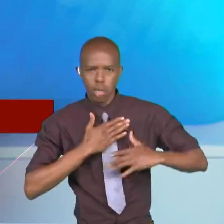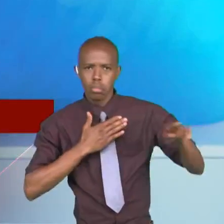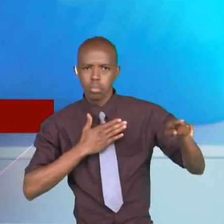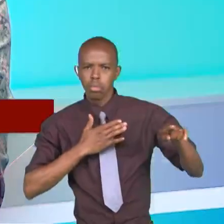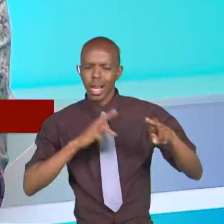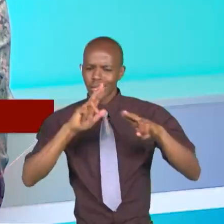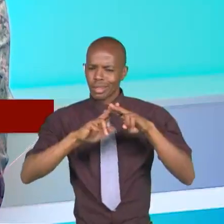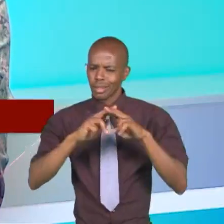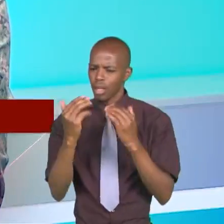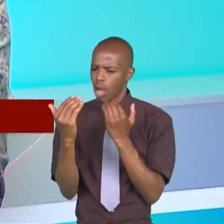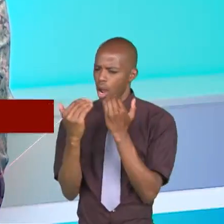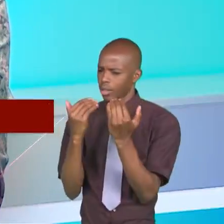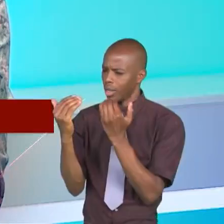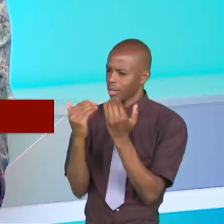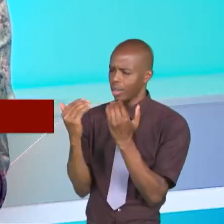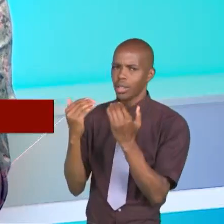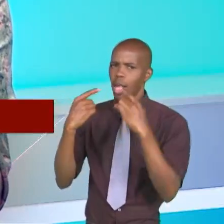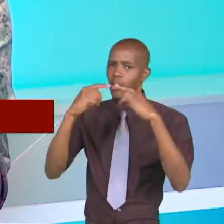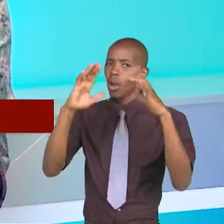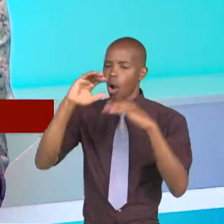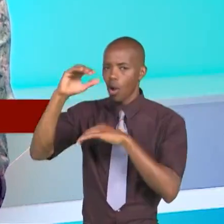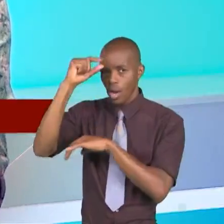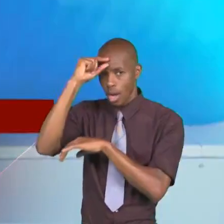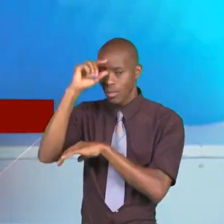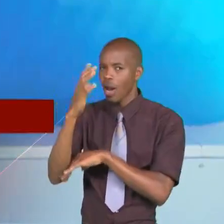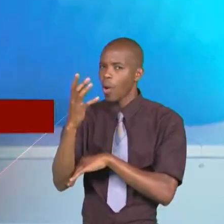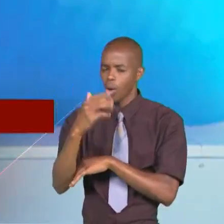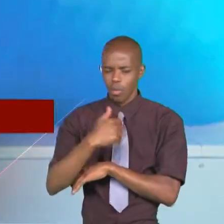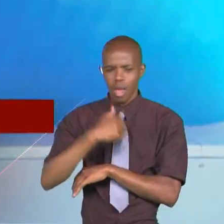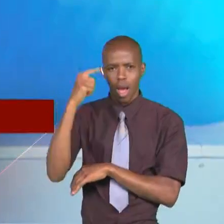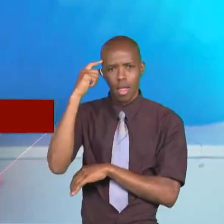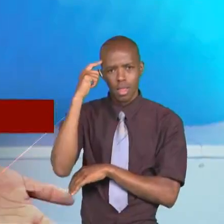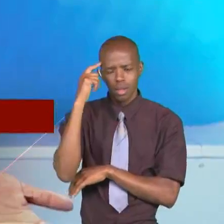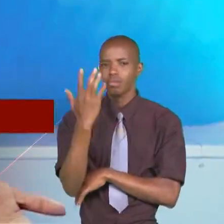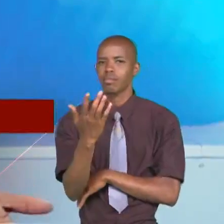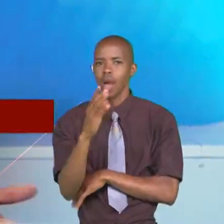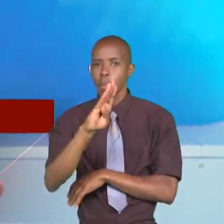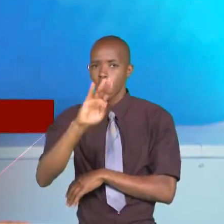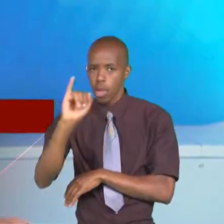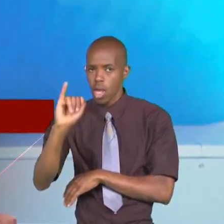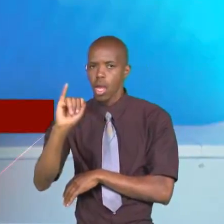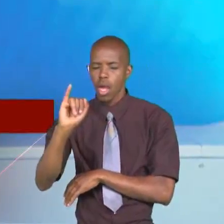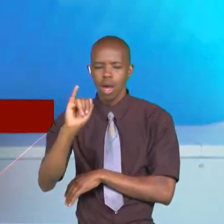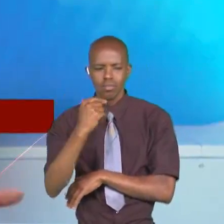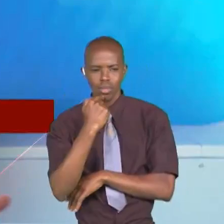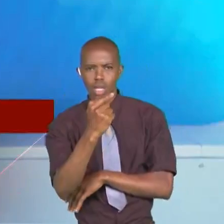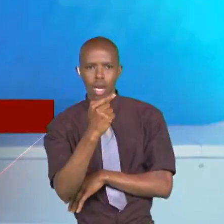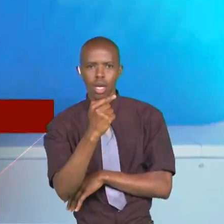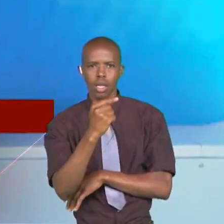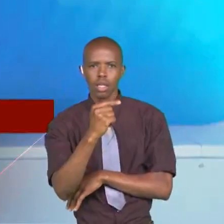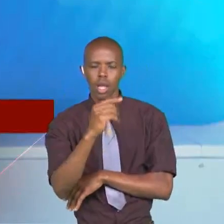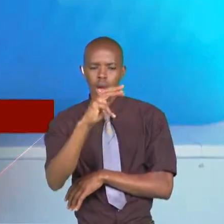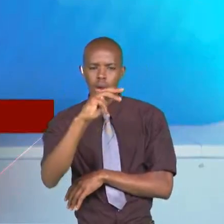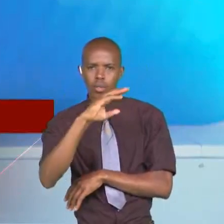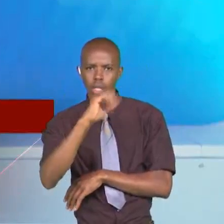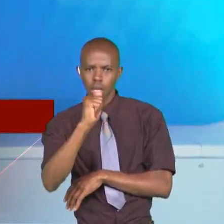ask ourselves how effective is our county government. And I thought, for instance, that, you know, with BBI coming on board and telling us that members of county assembly